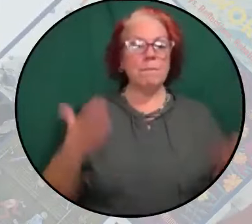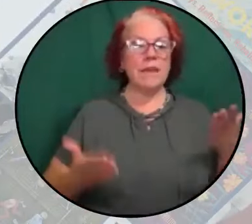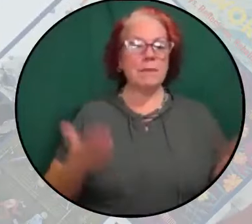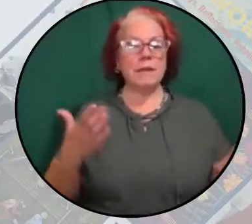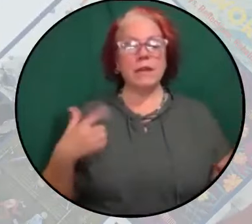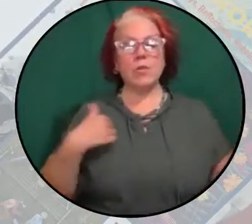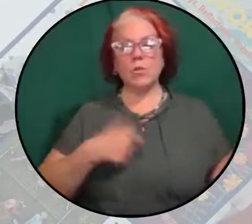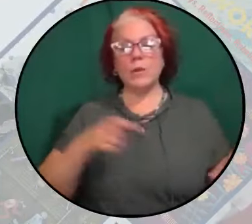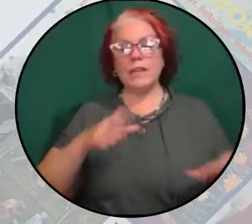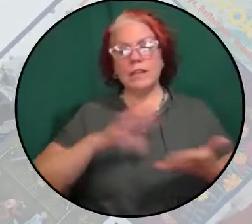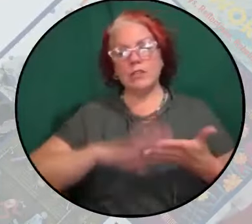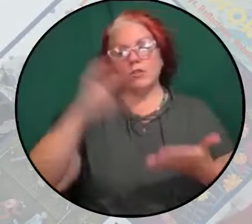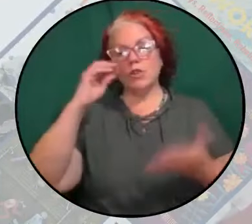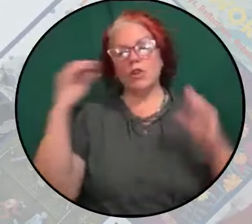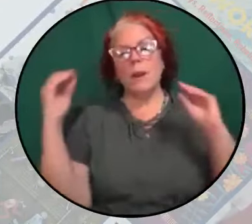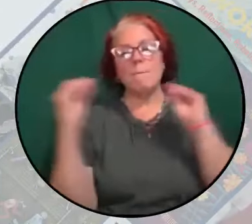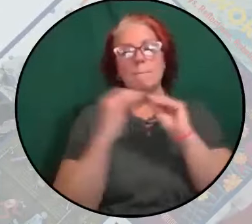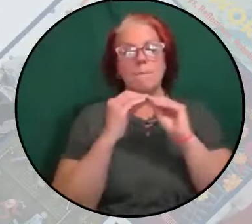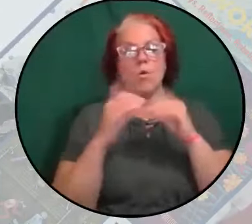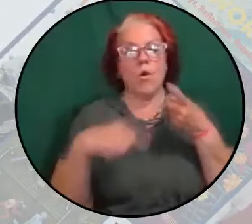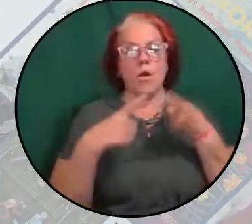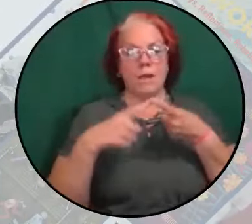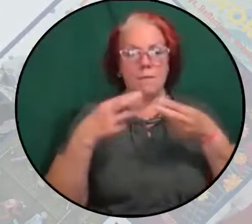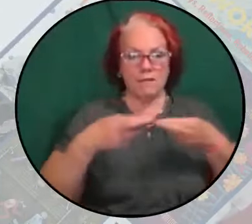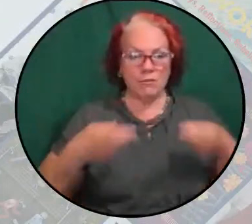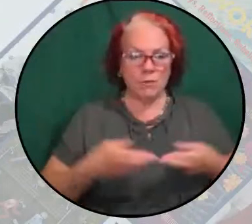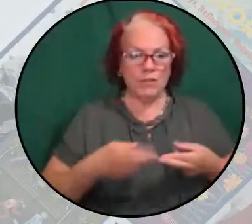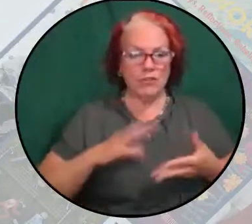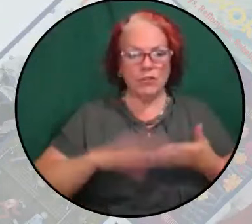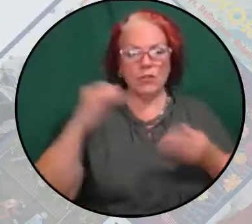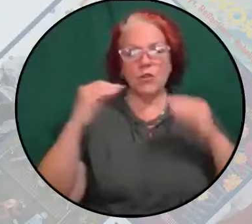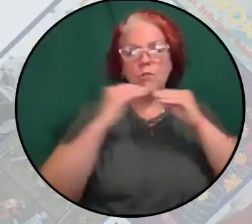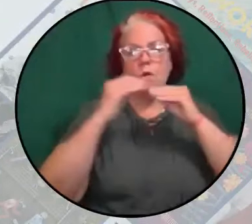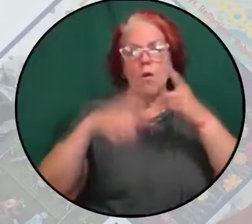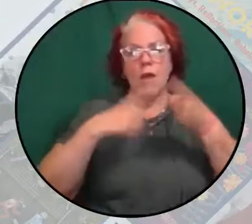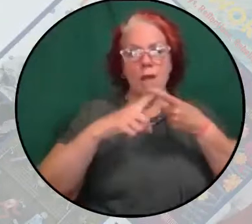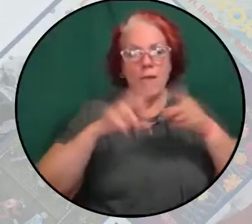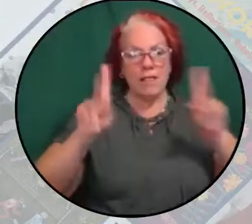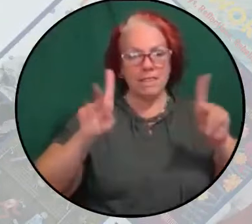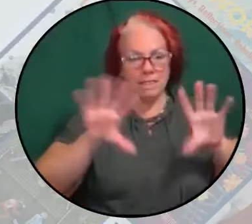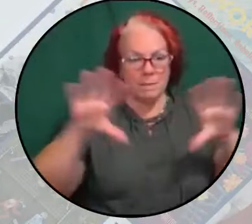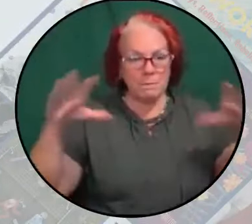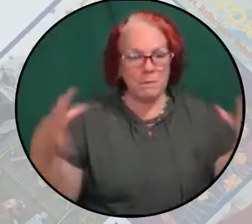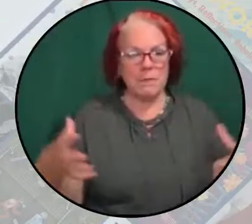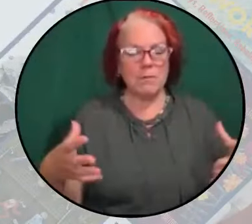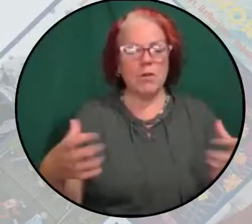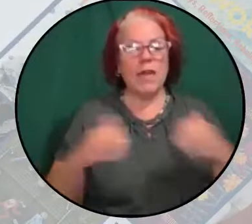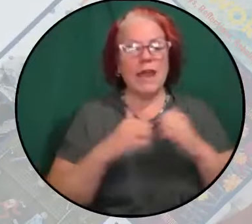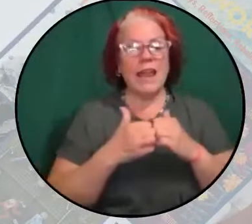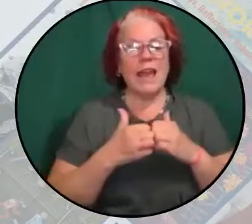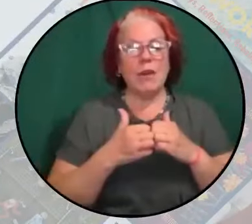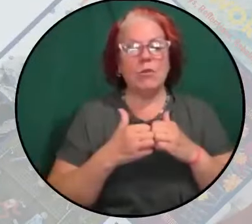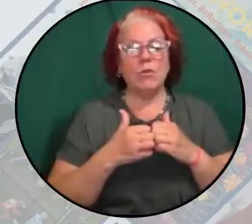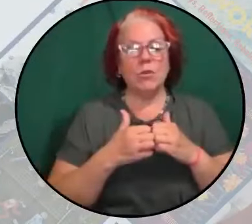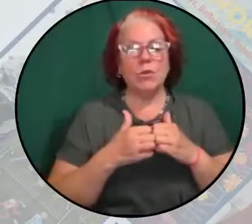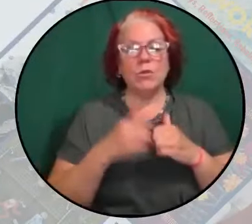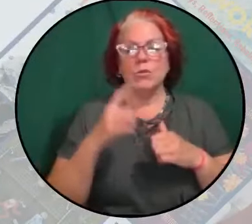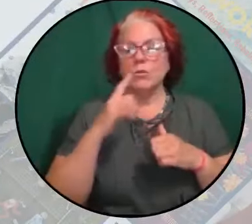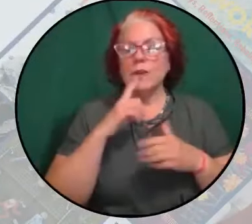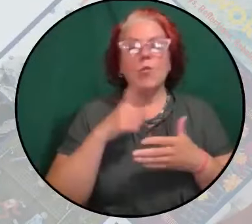to learn more about the region and the people and um and how to actually what